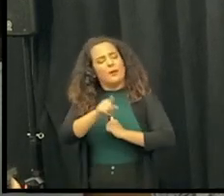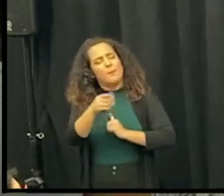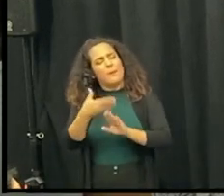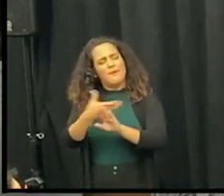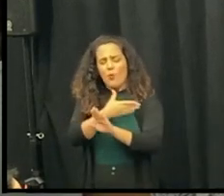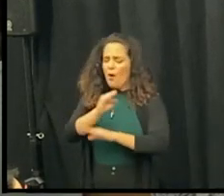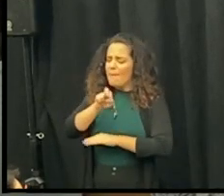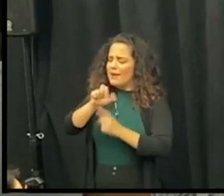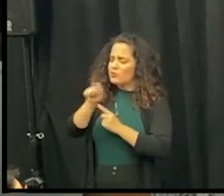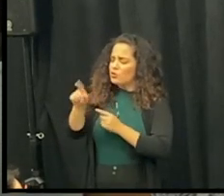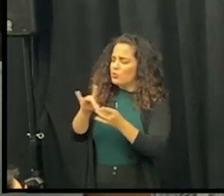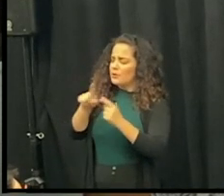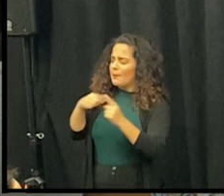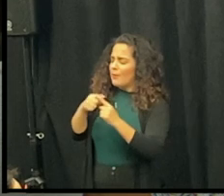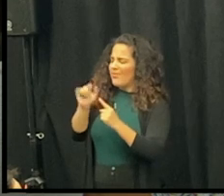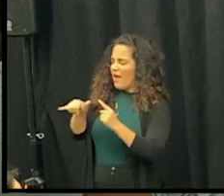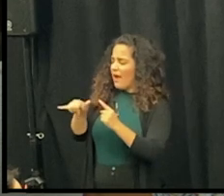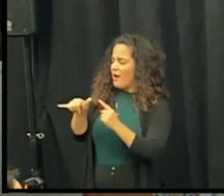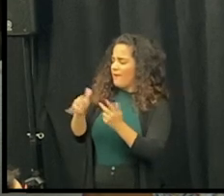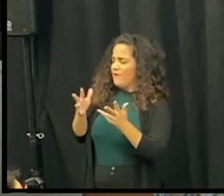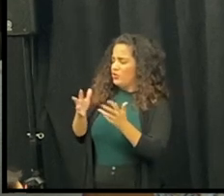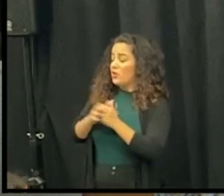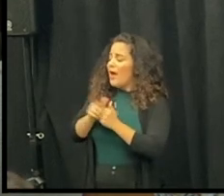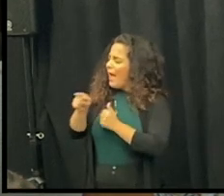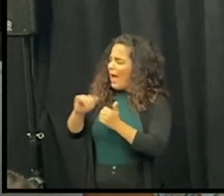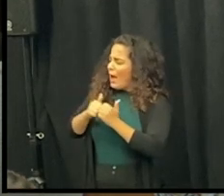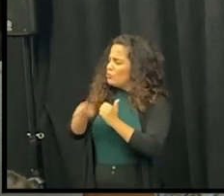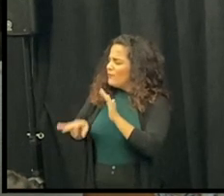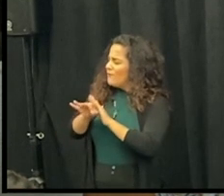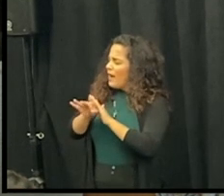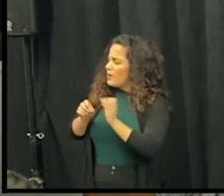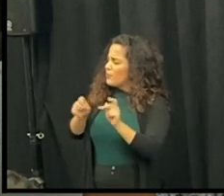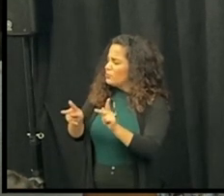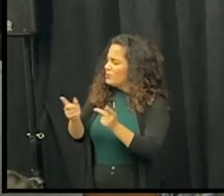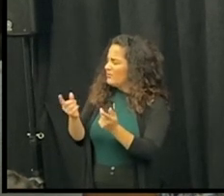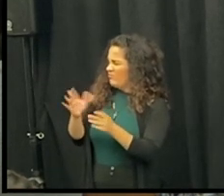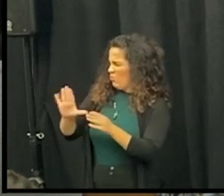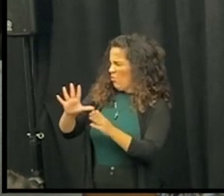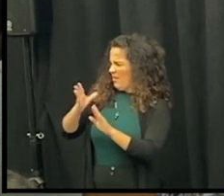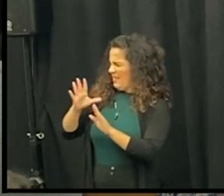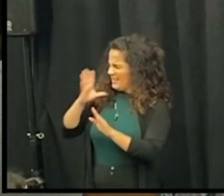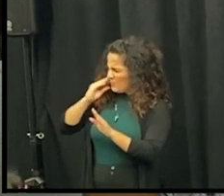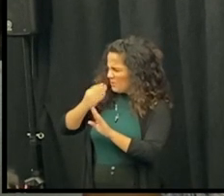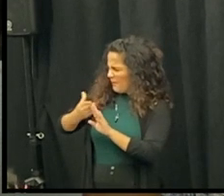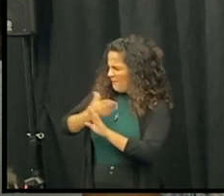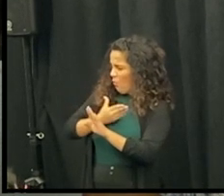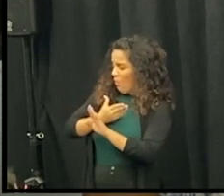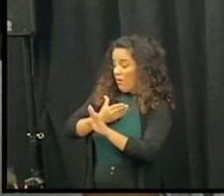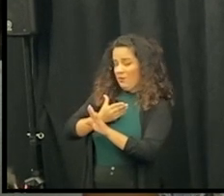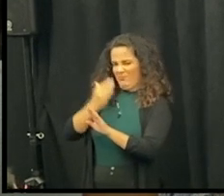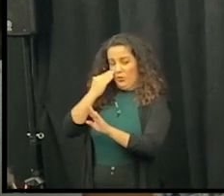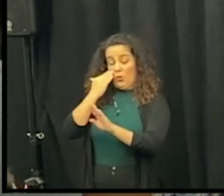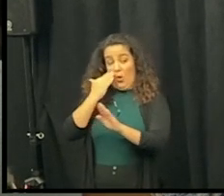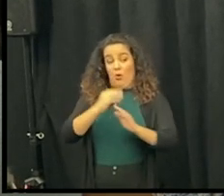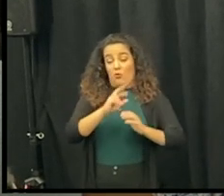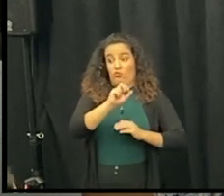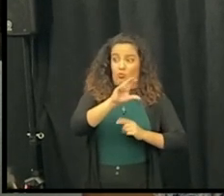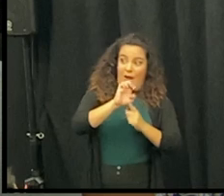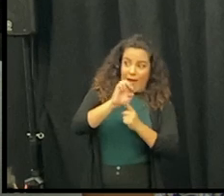like how did you find opportunities? What was your experience like before these organizations grew and then since